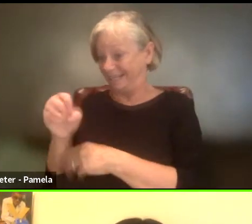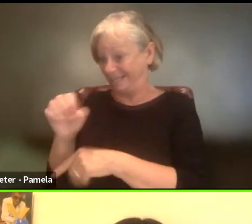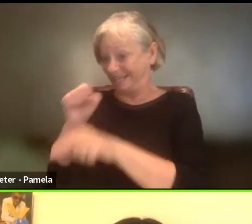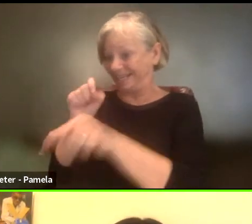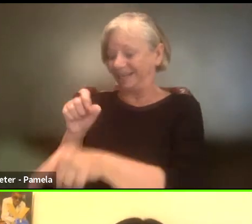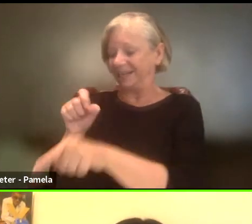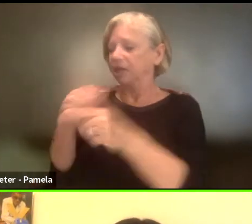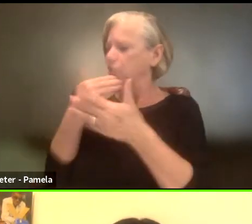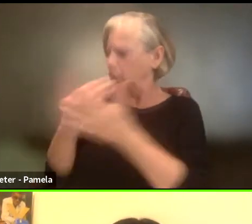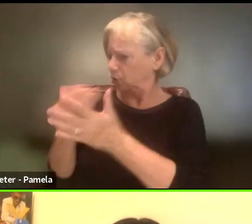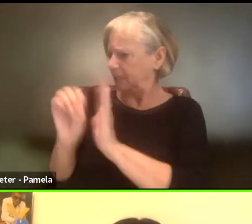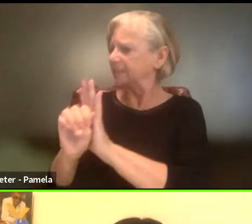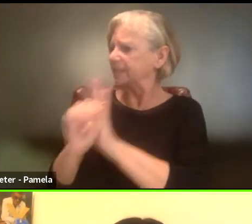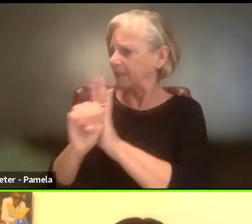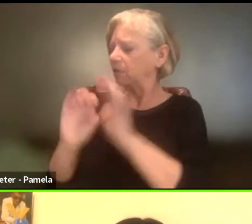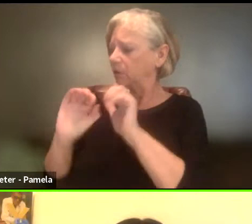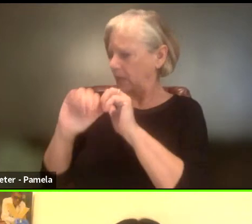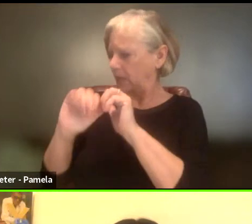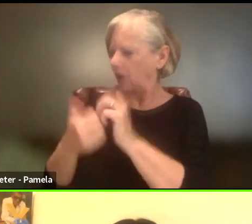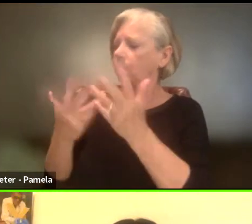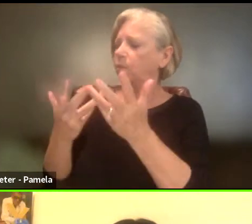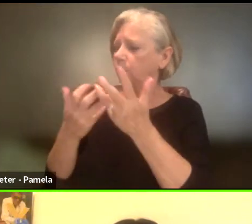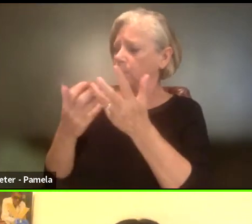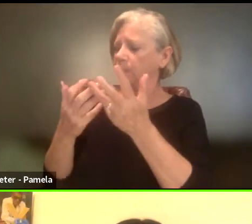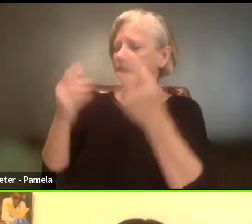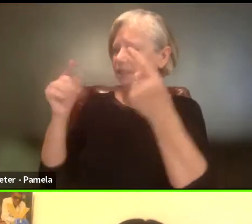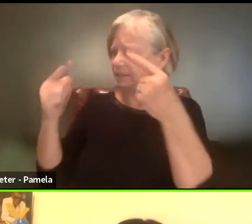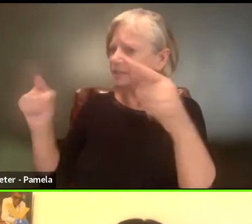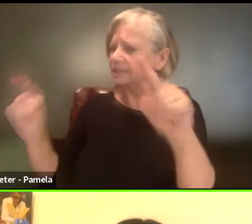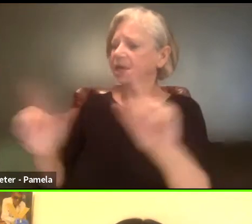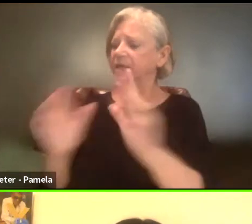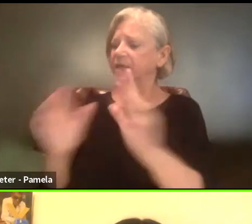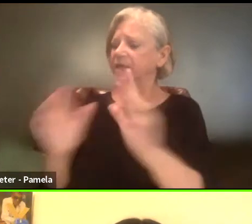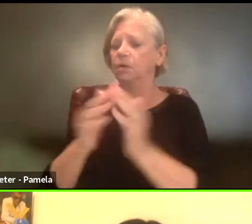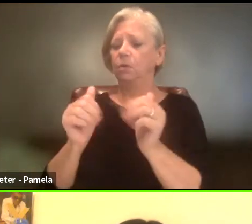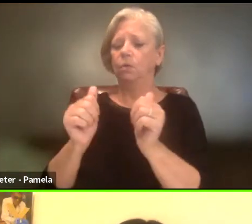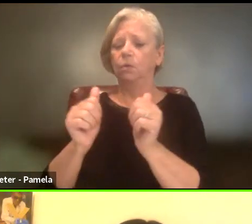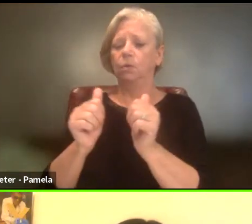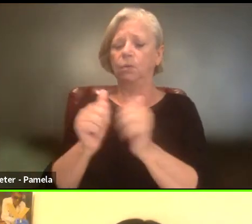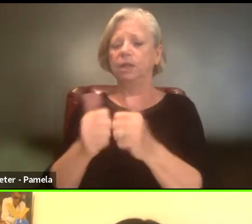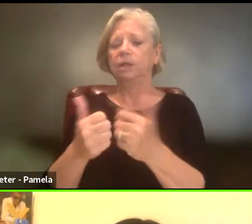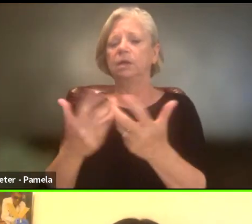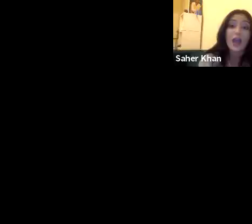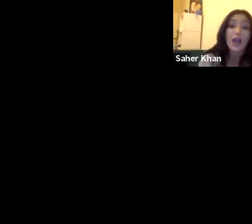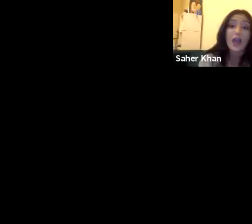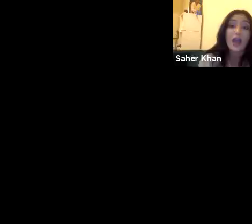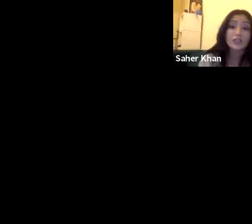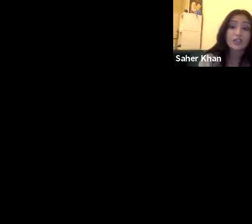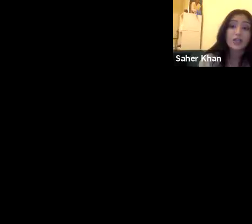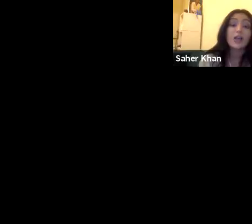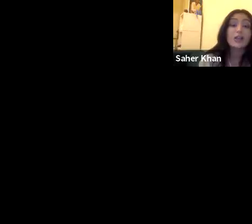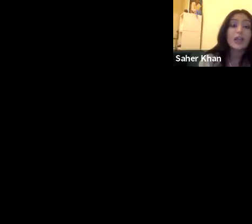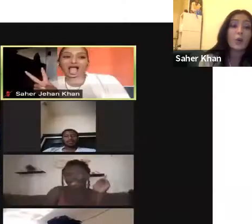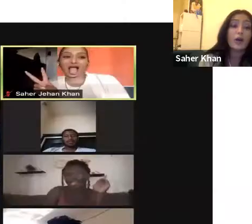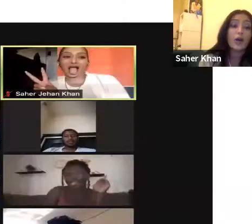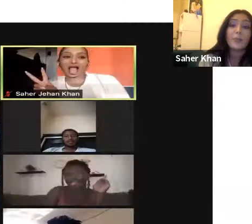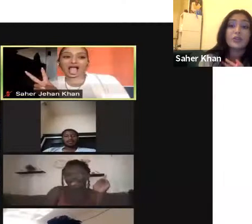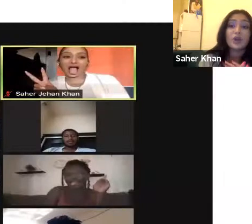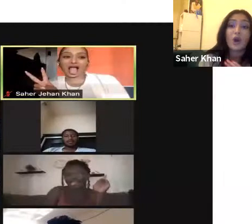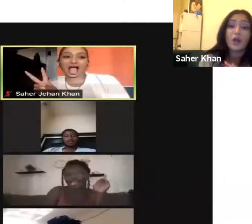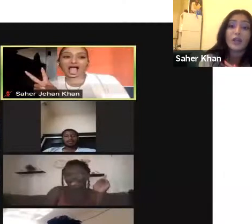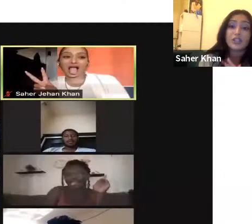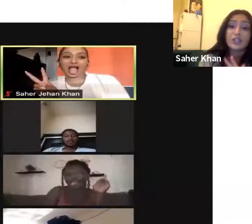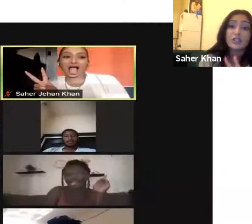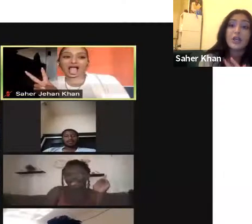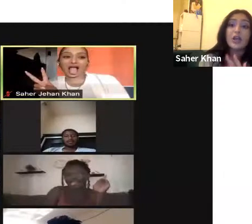great example of what we're trying to achieve. With the Youth Mobilizers crew, we want to spread consistent, accurate messaging that will